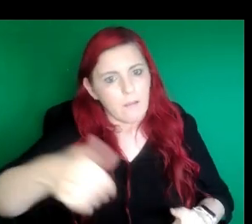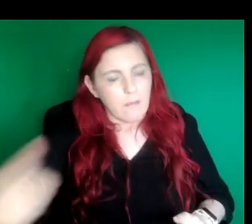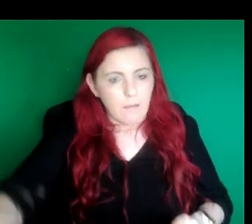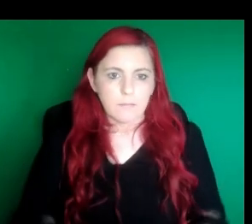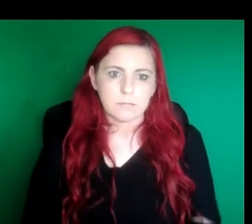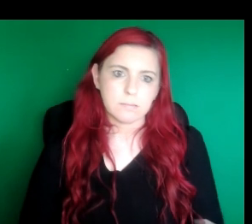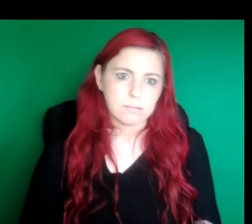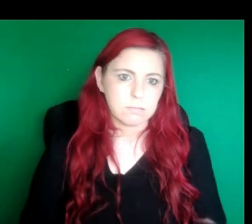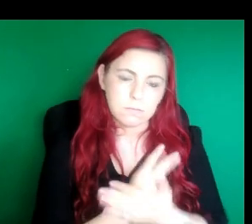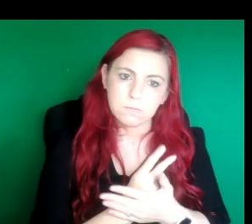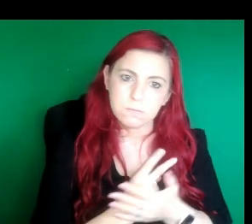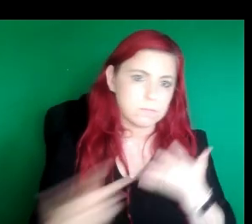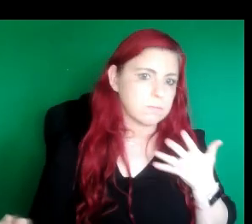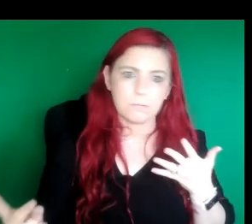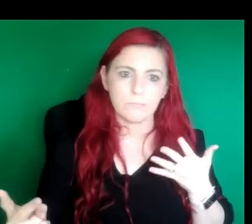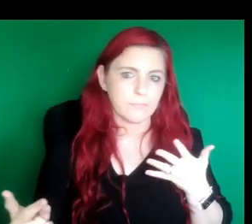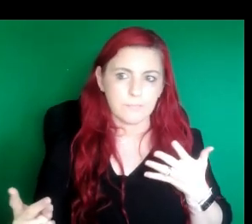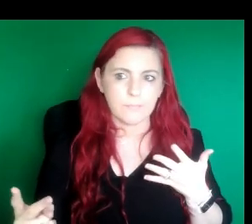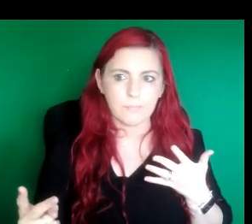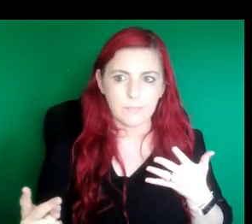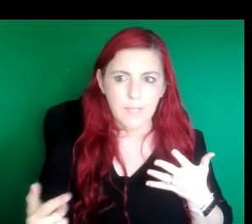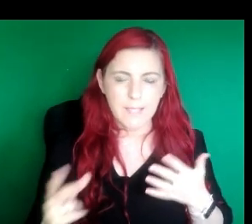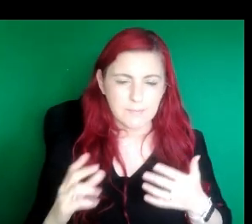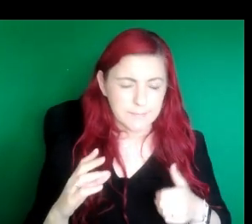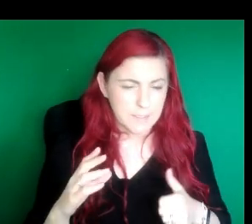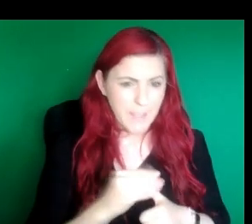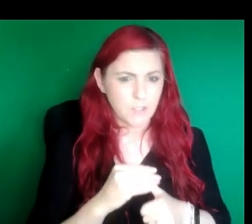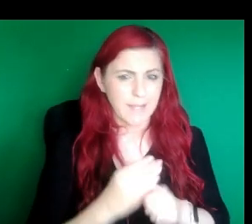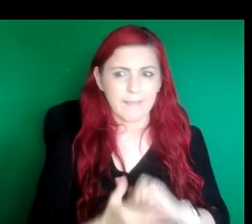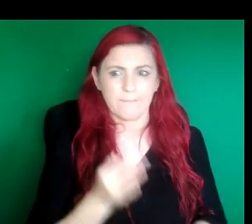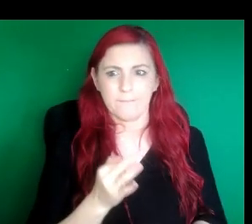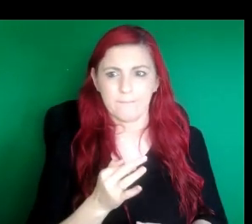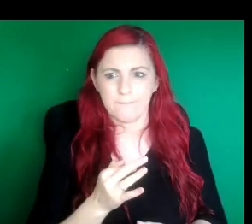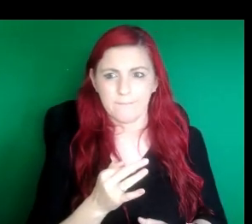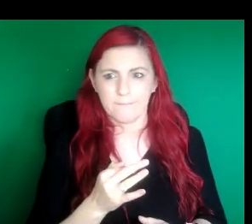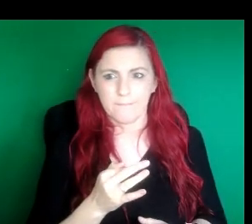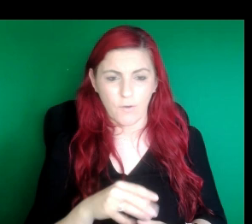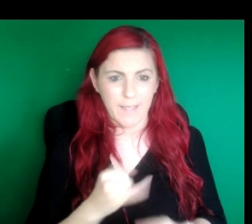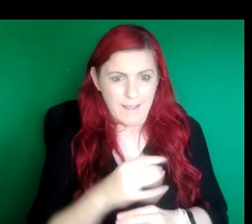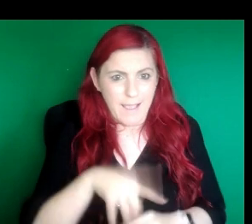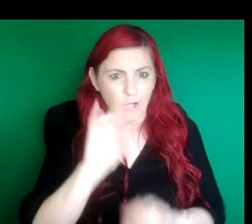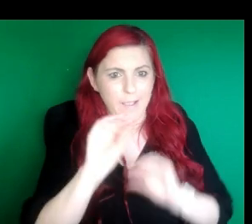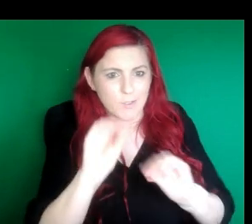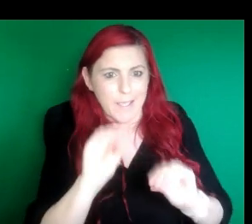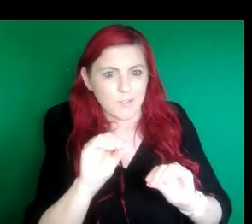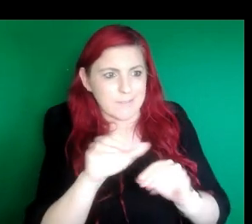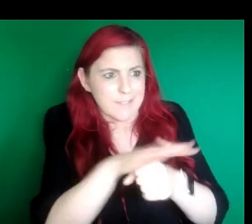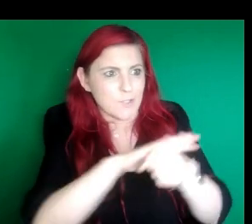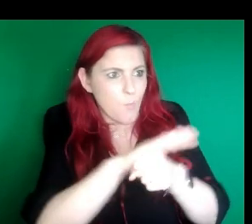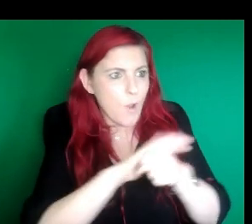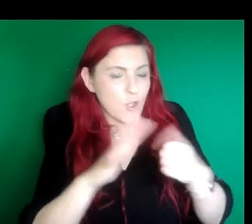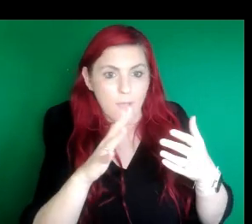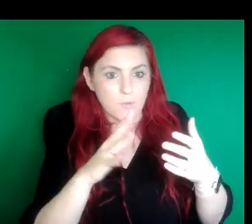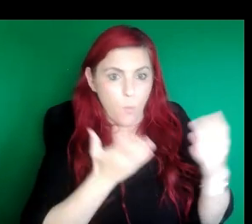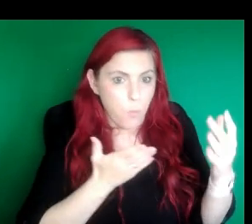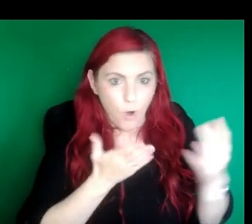again and again and again. And this can be really exhausting, particularly in a higher education context where you're also contending with, a lot of